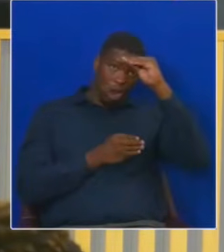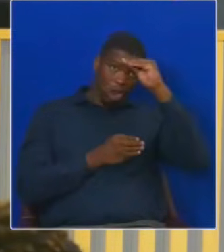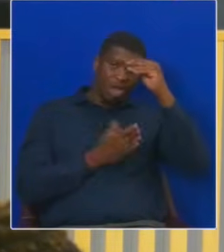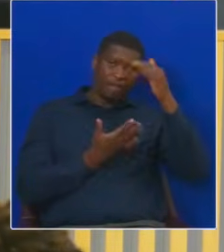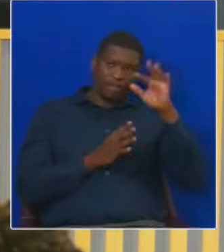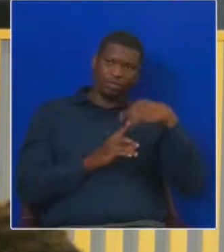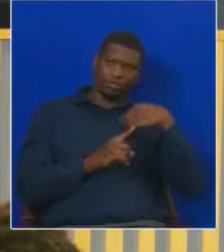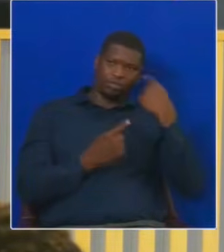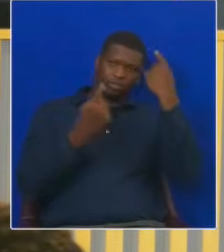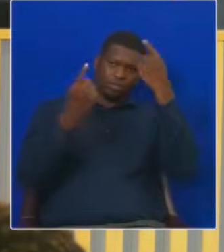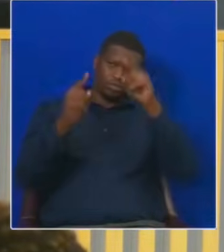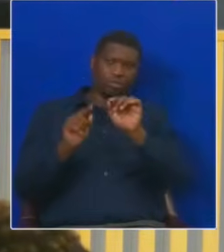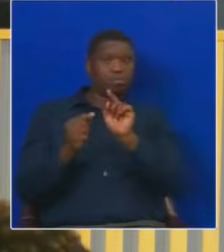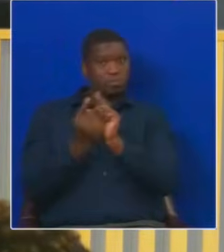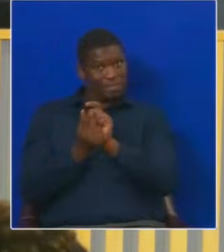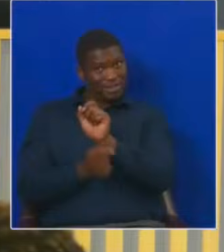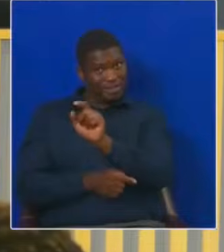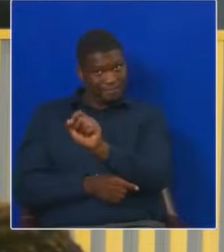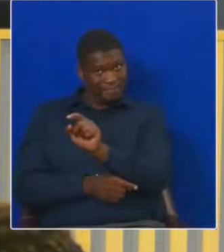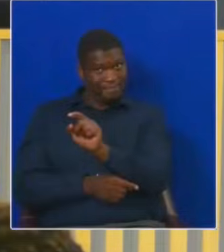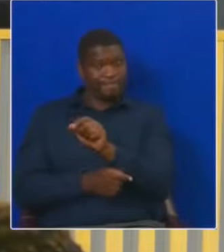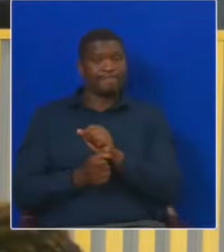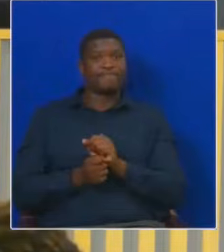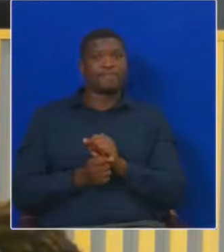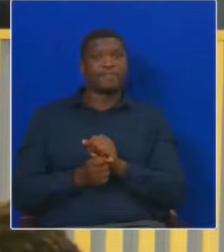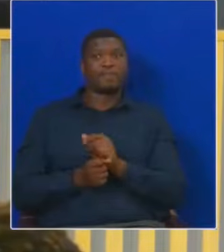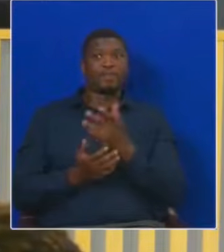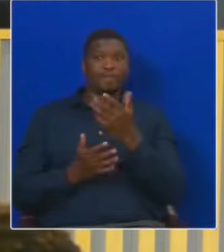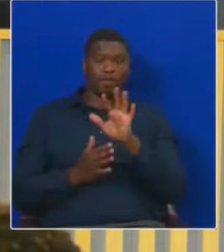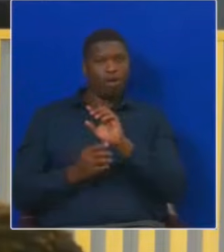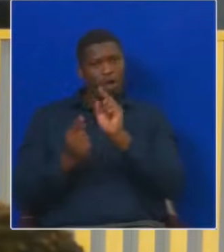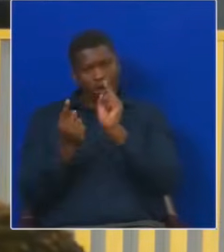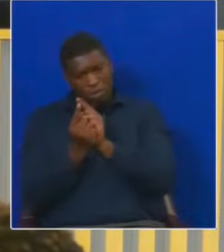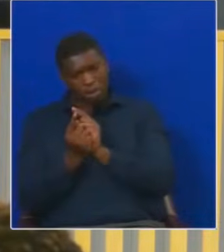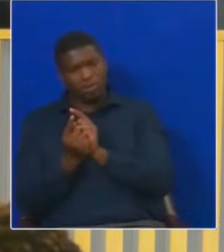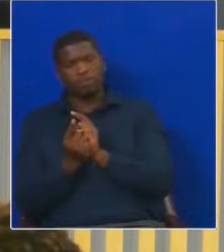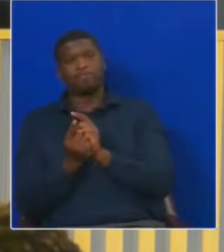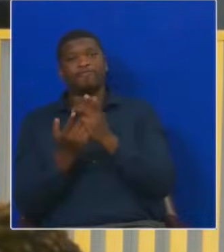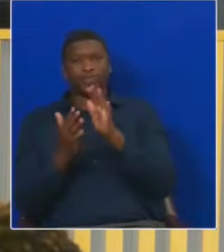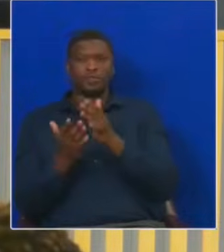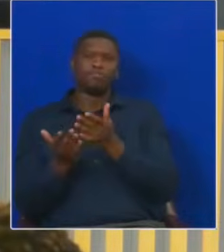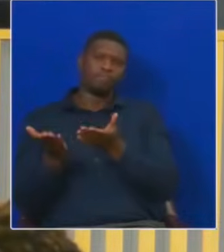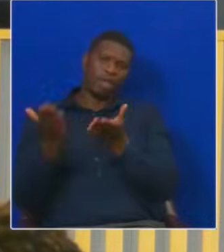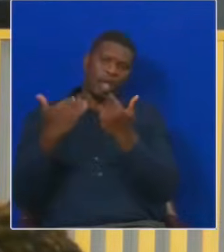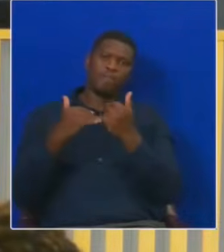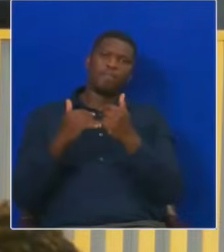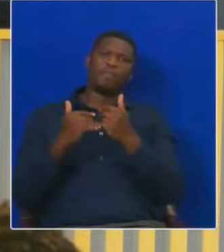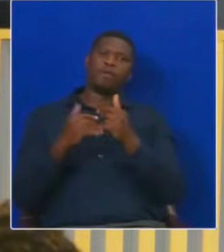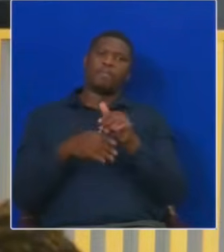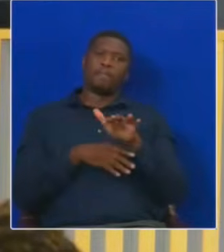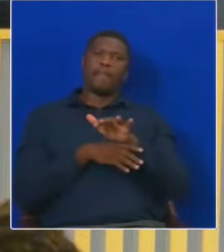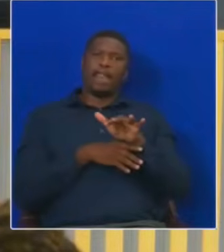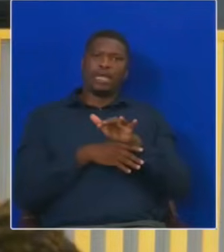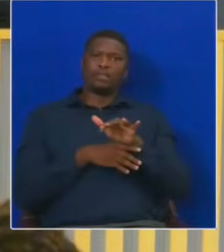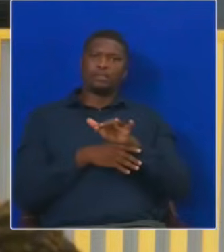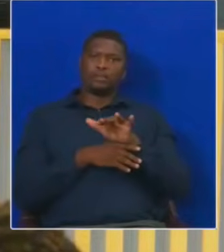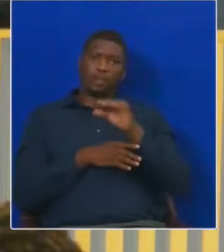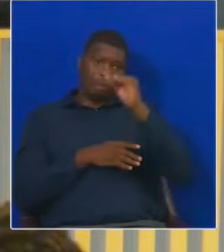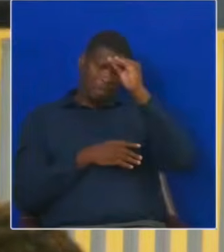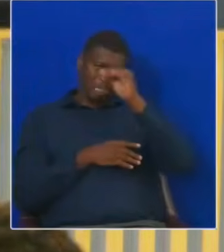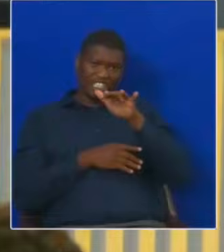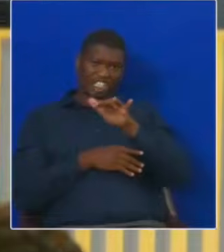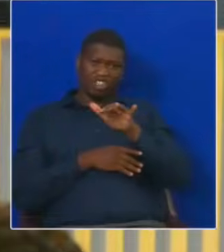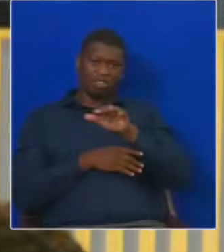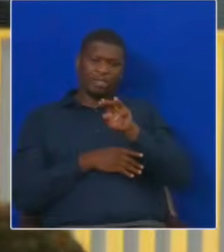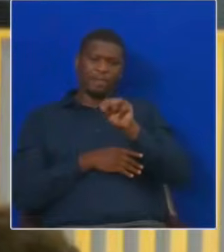and she was brought to Melda's Drift SAPS.